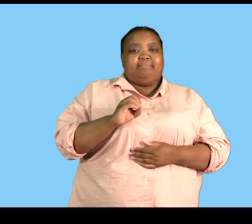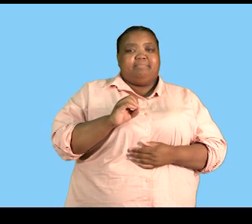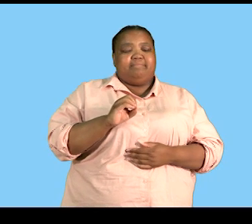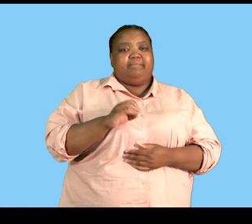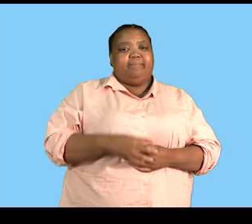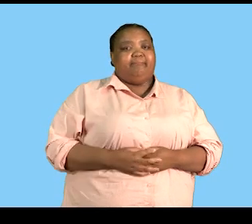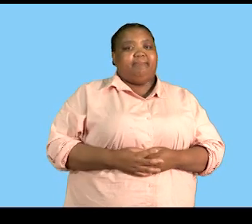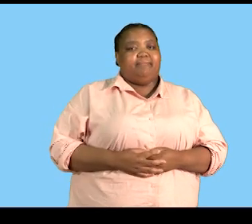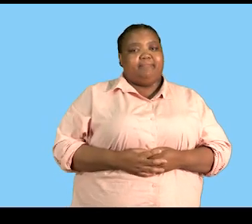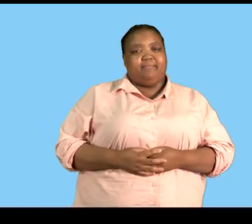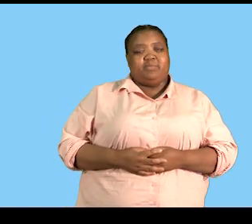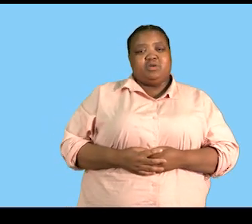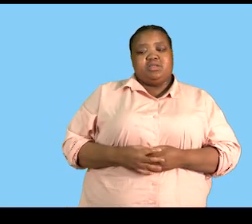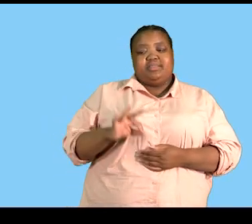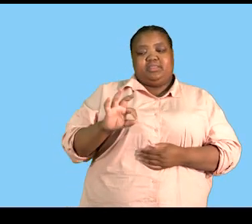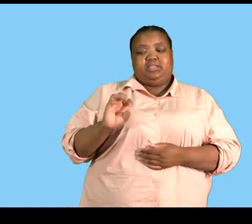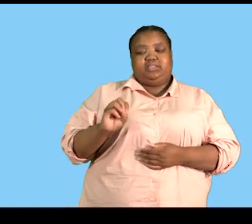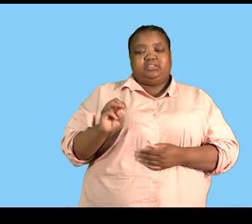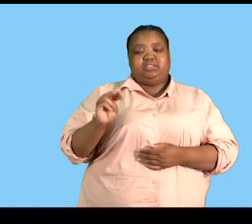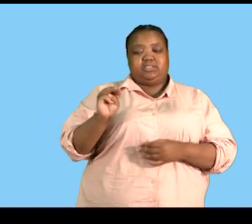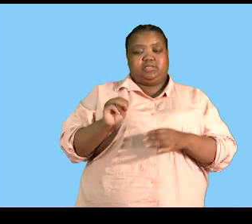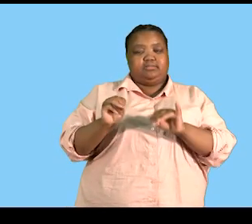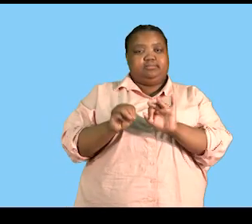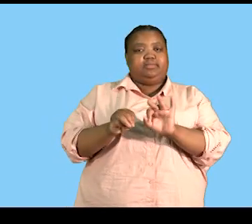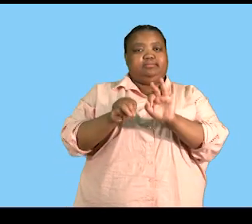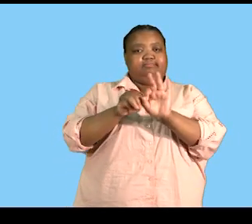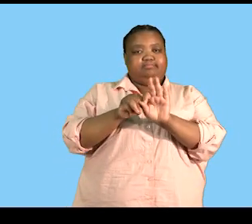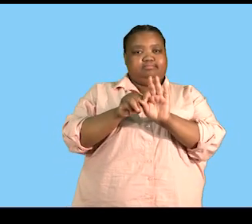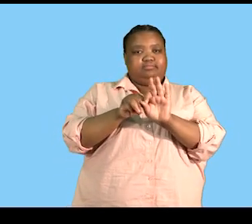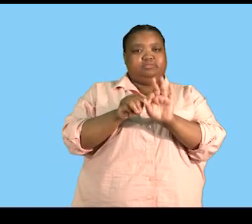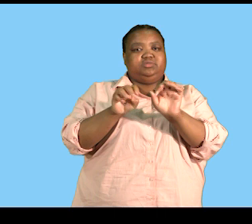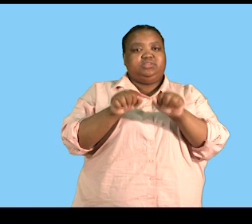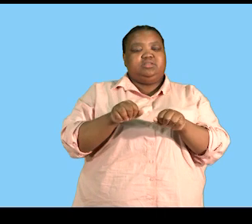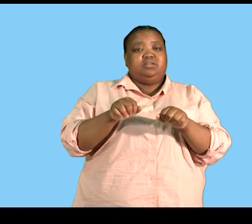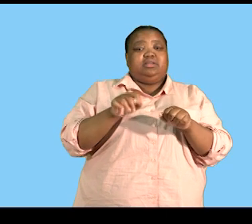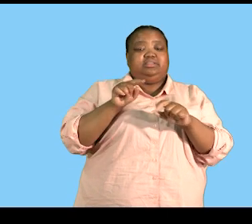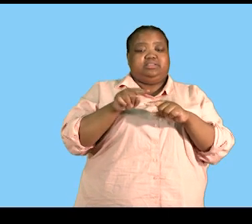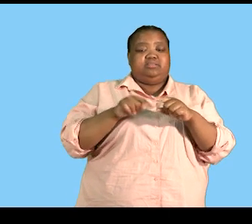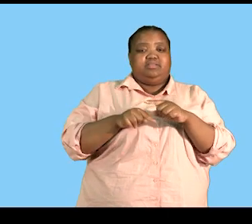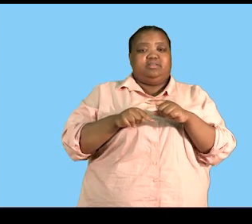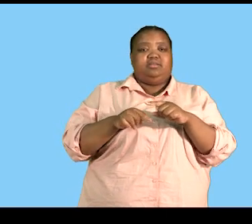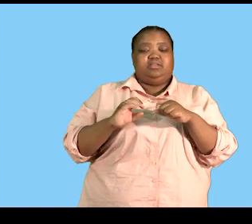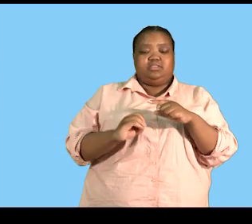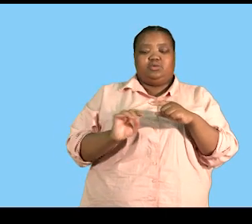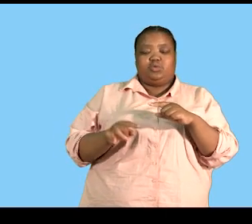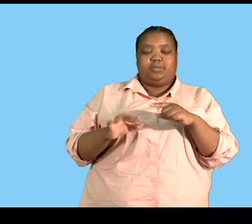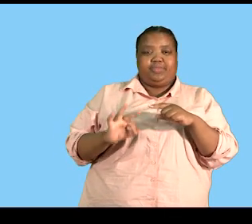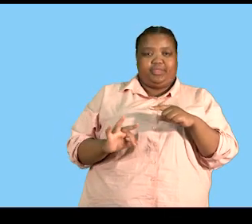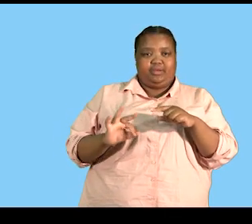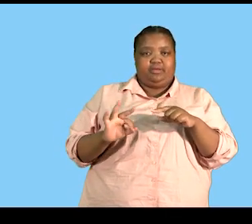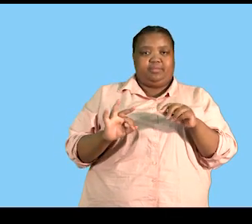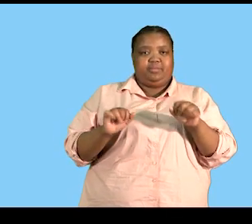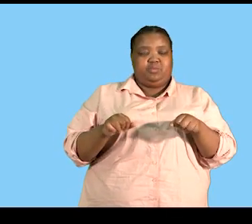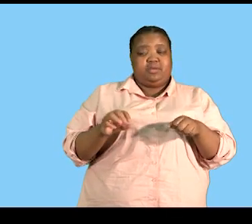30. That's a lot. Cube meters, but anyways, then we will say that